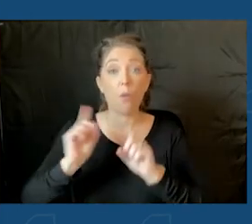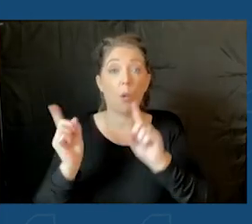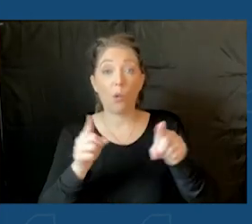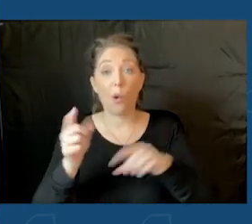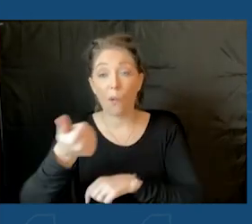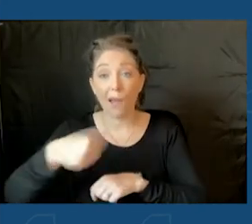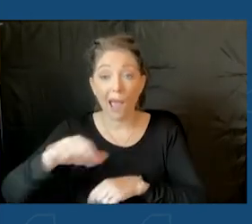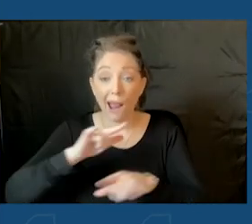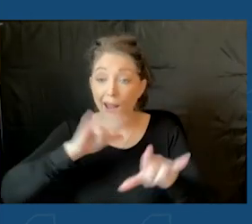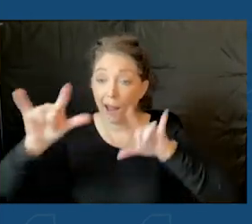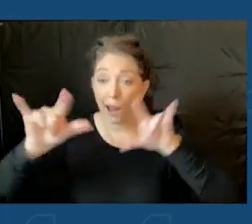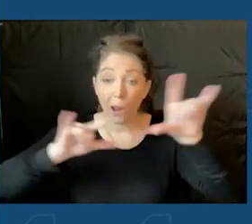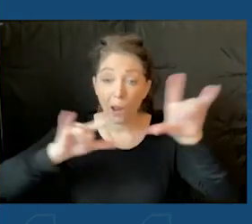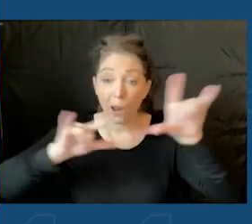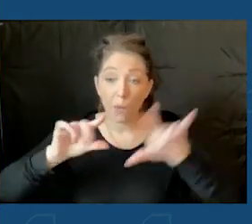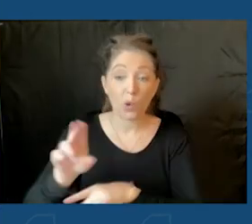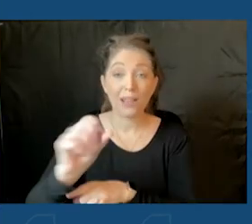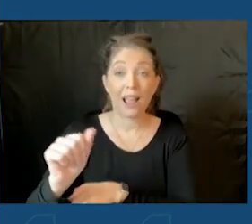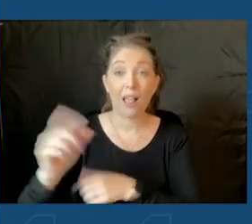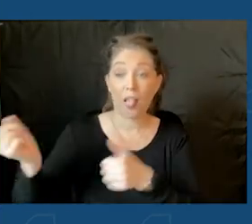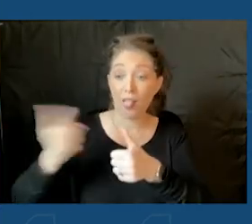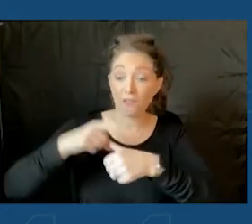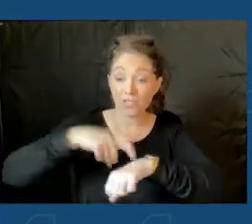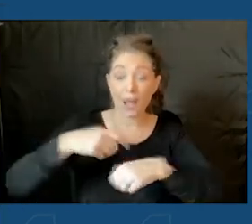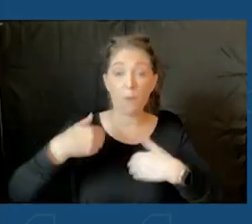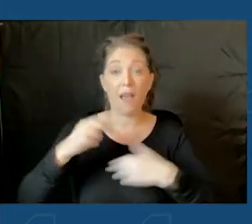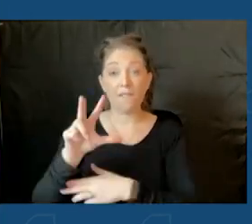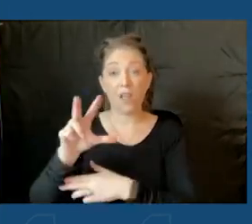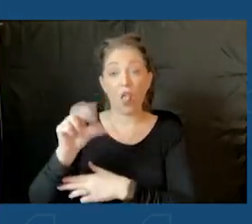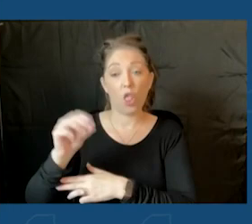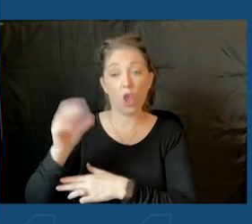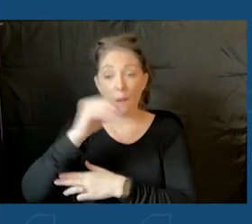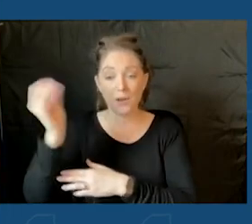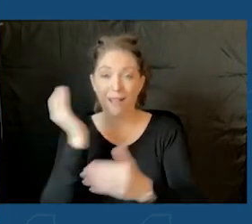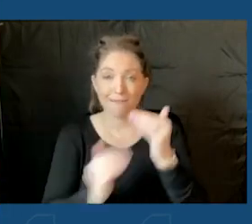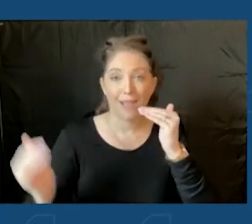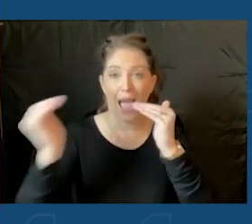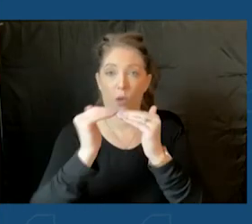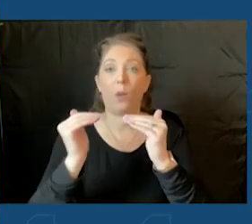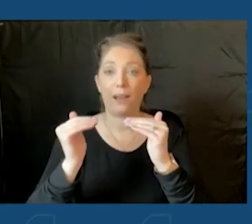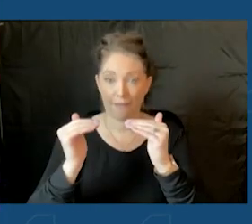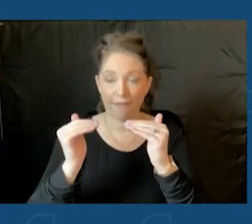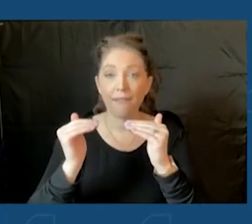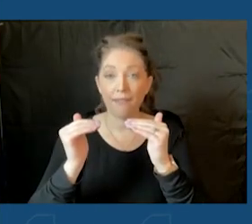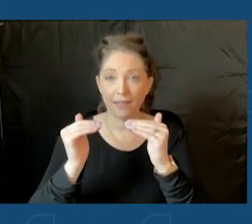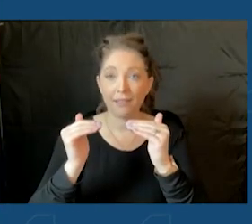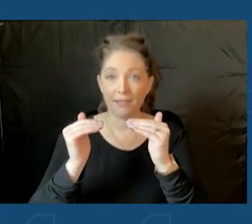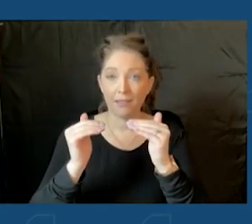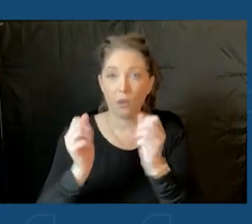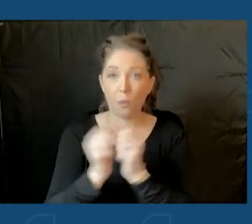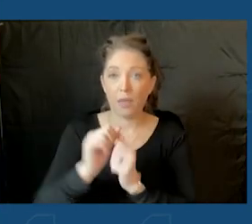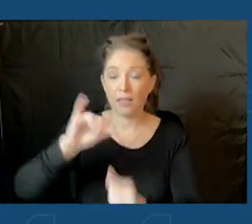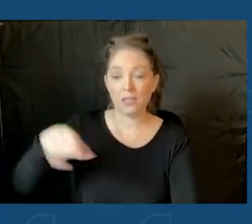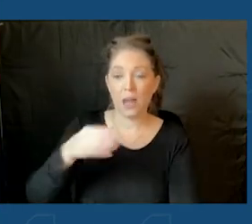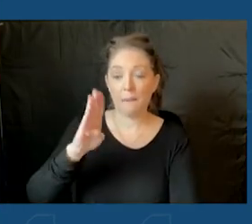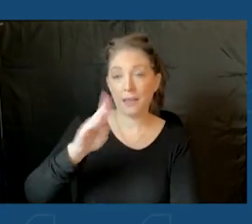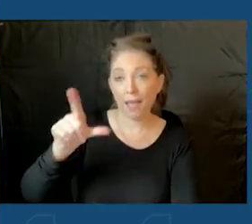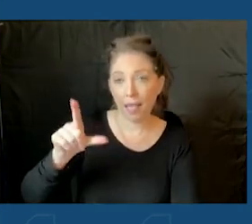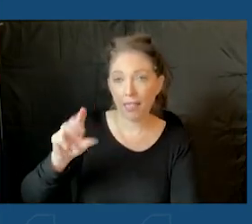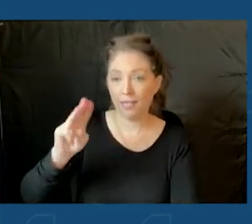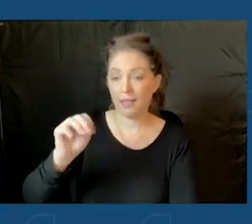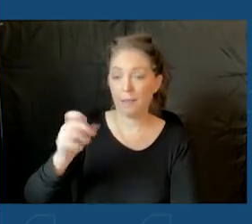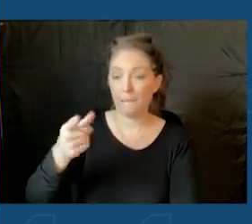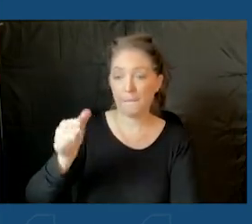first time, we have a 30% equity with JBL, Magic Johnson, and Jim